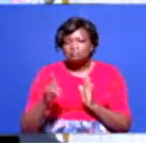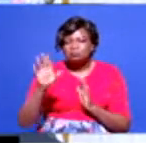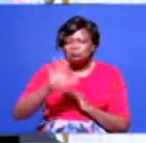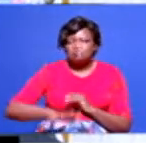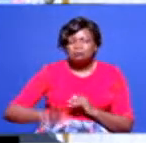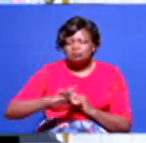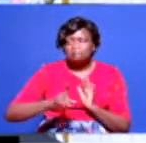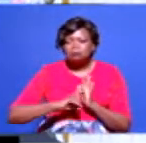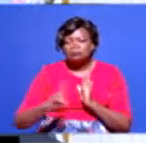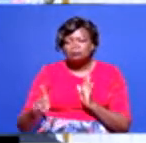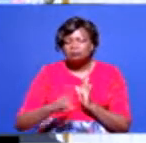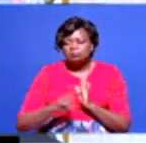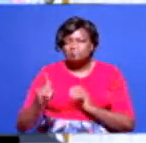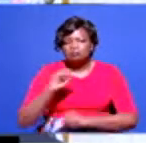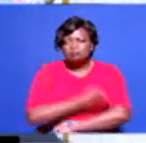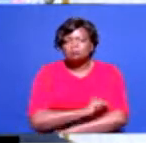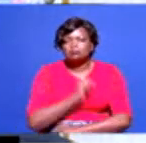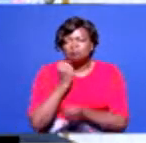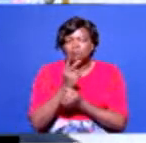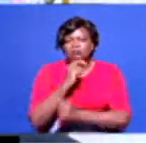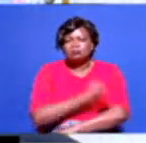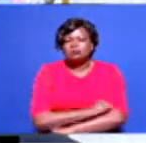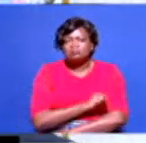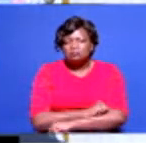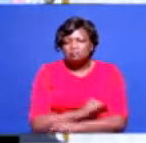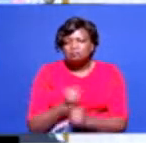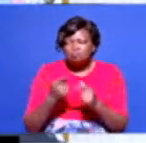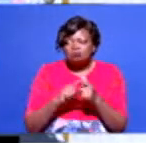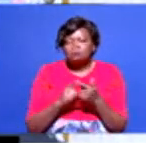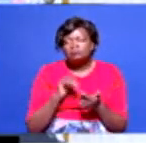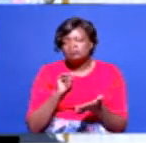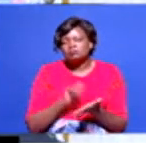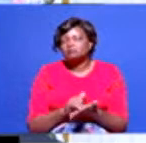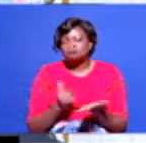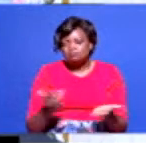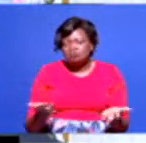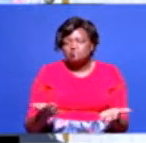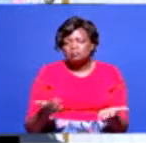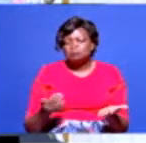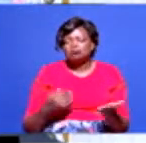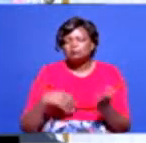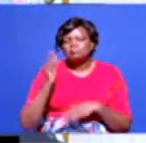for these schools, secondary schools, and that more than doubled.